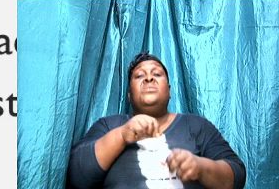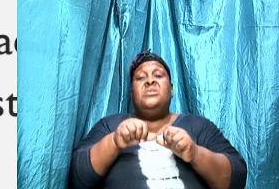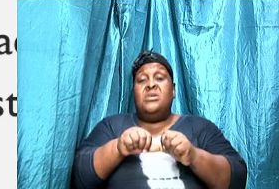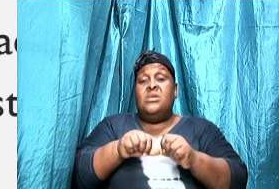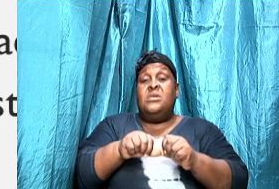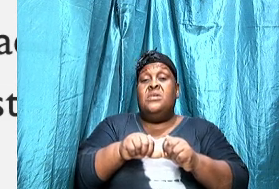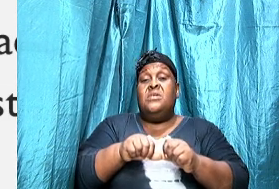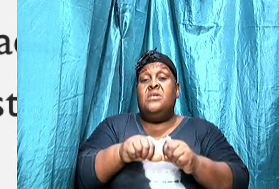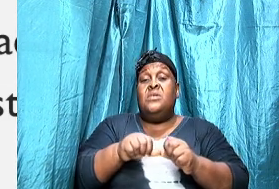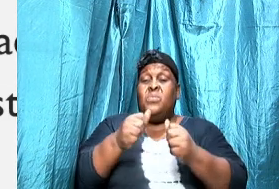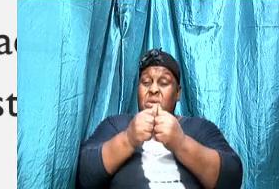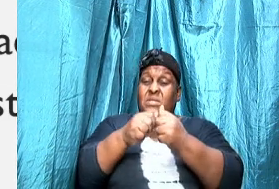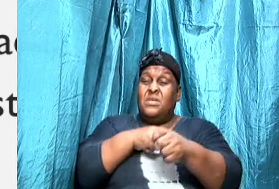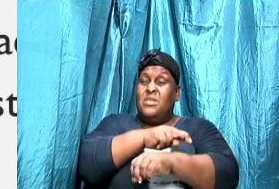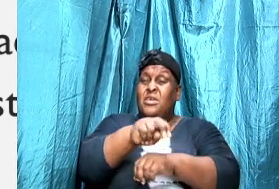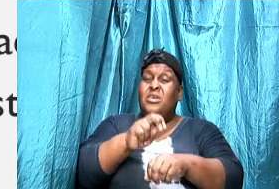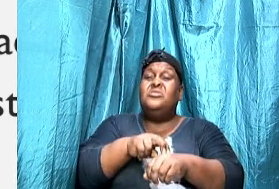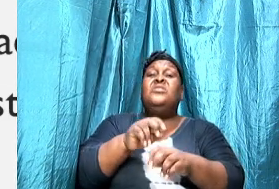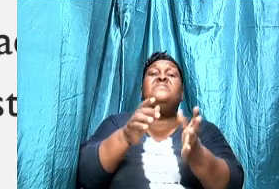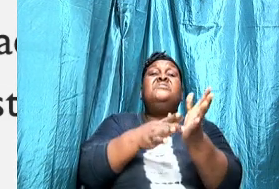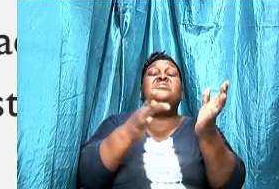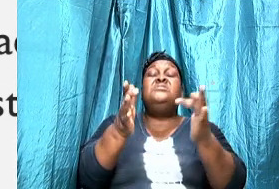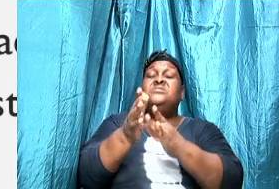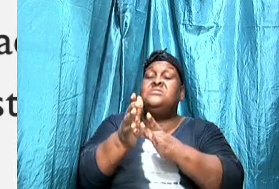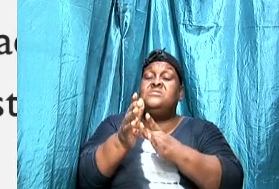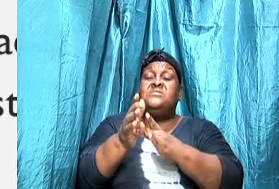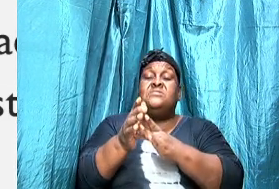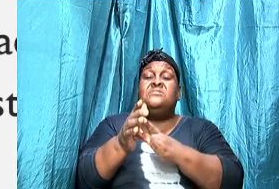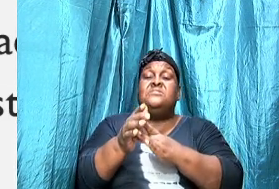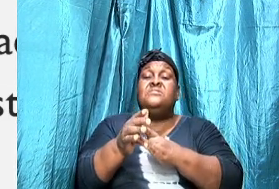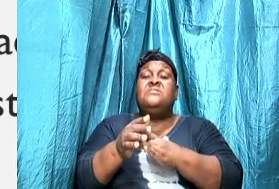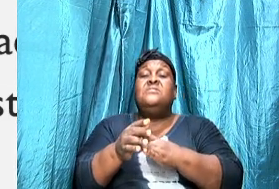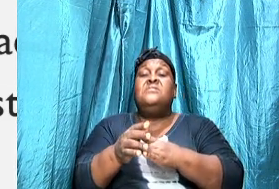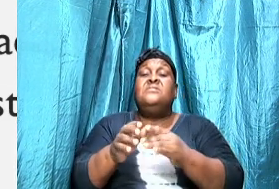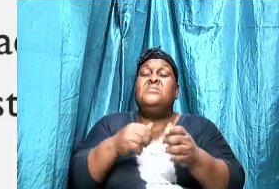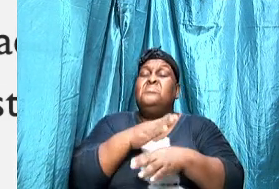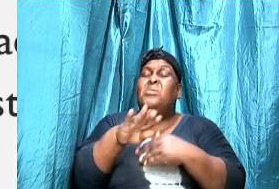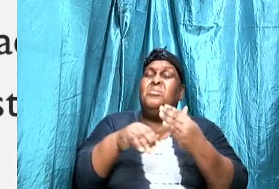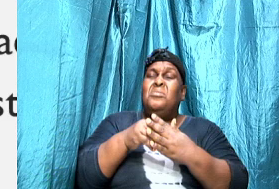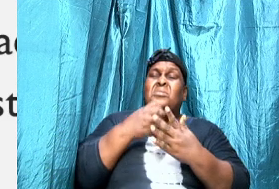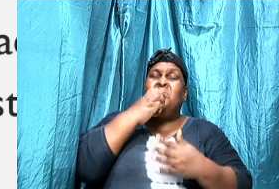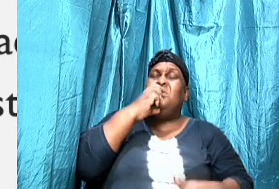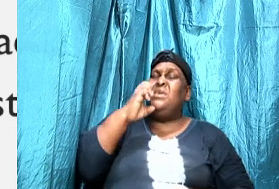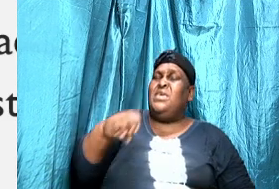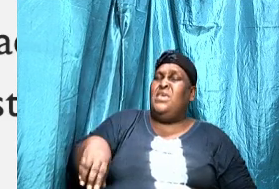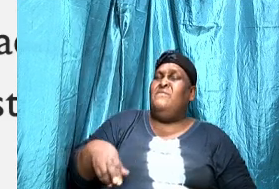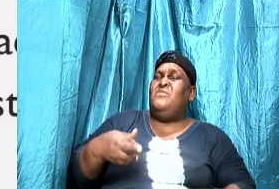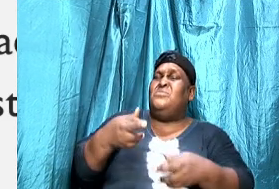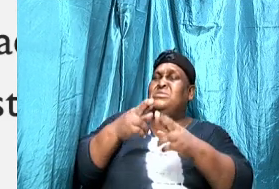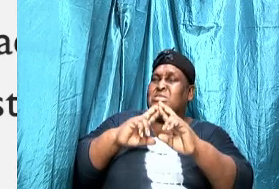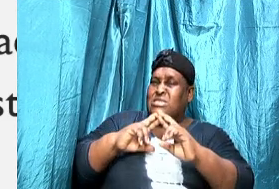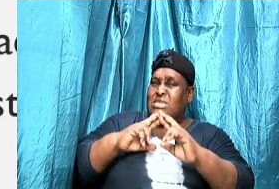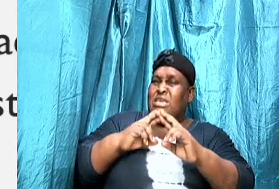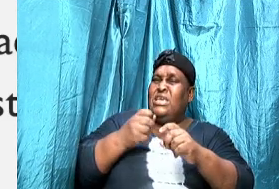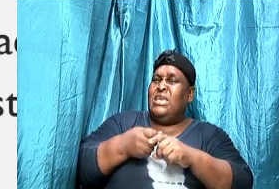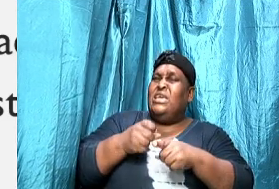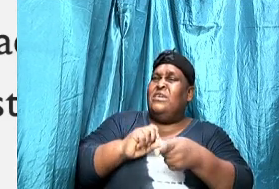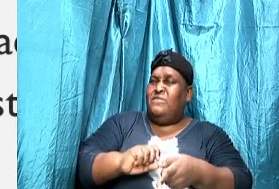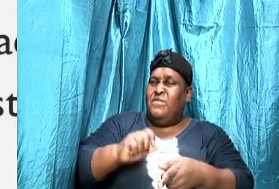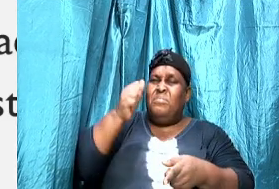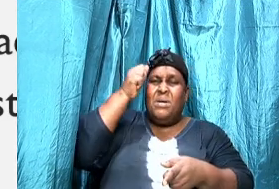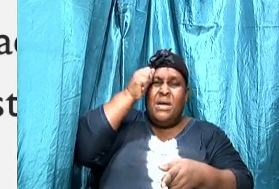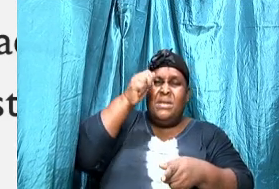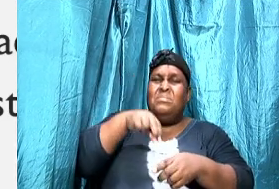that, you know, all that, the evil that we received from that Adamic